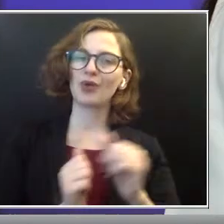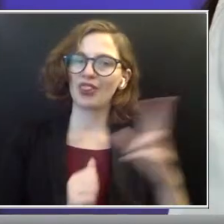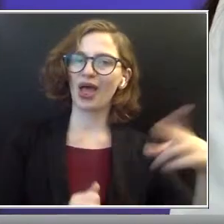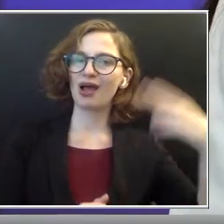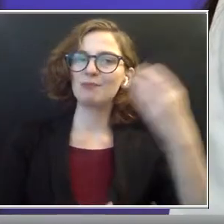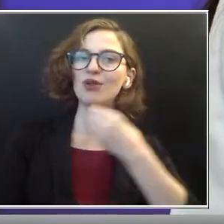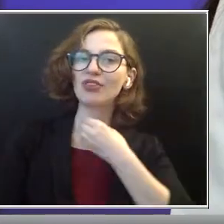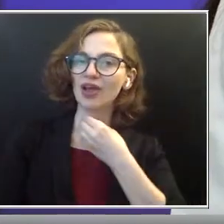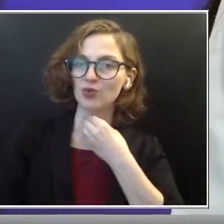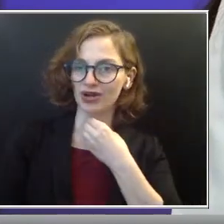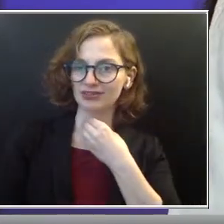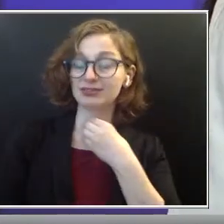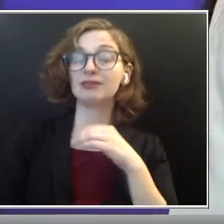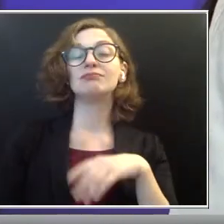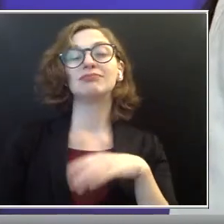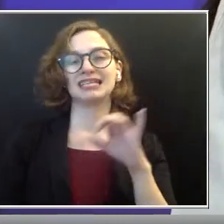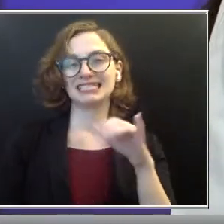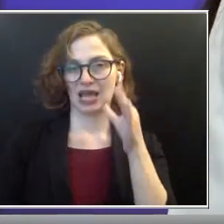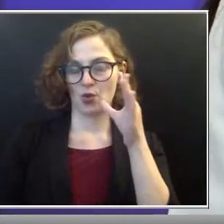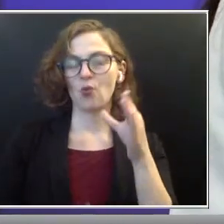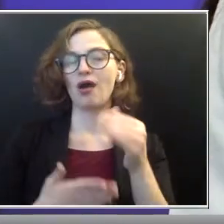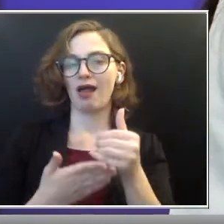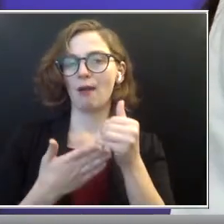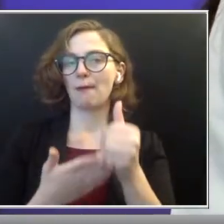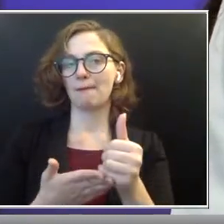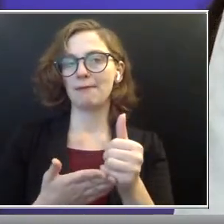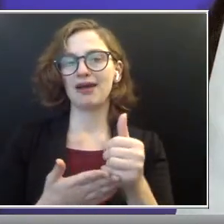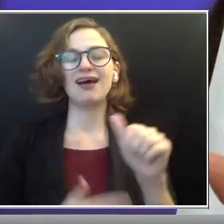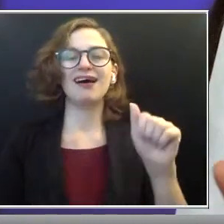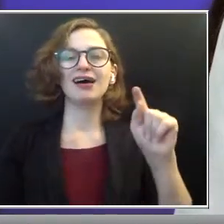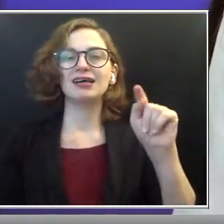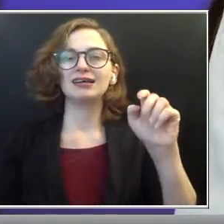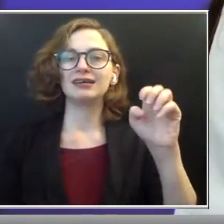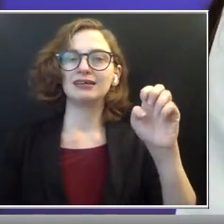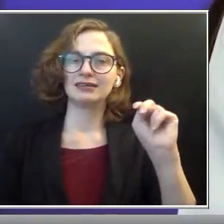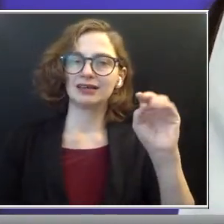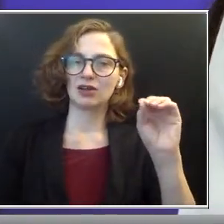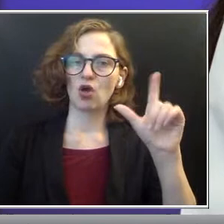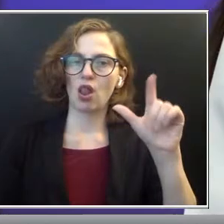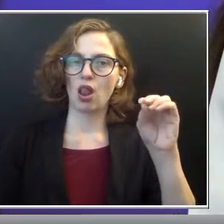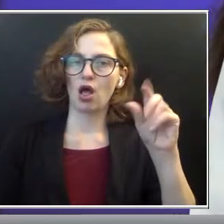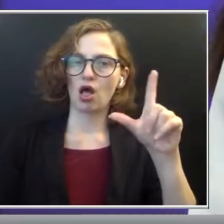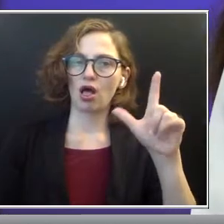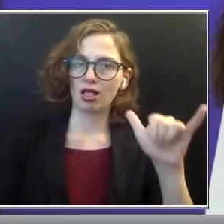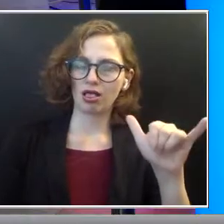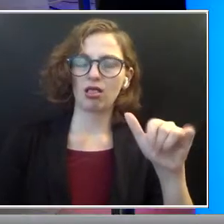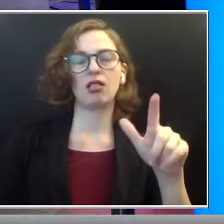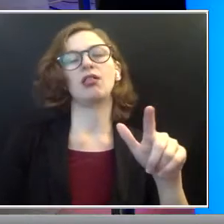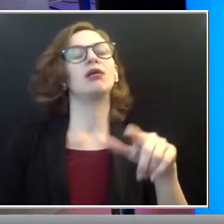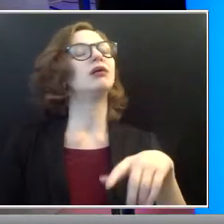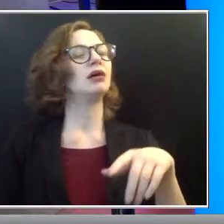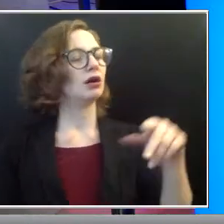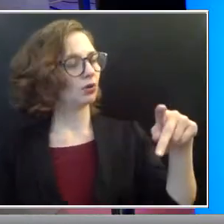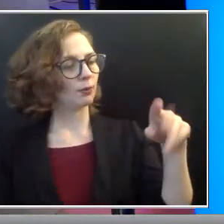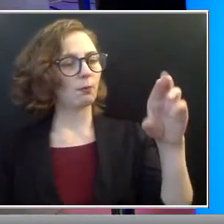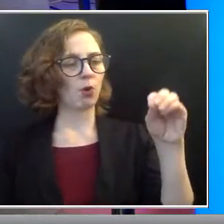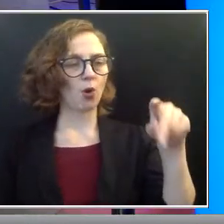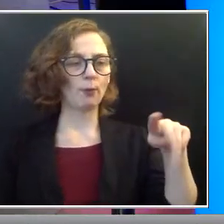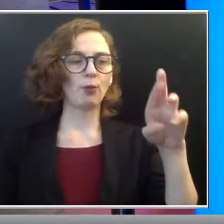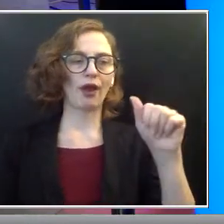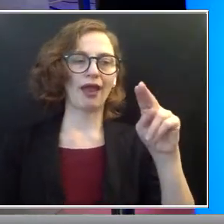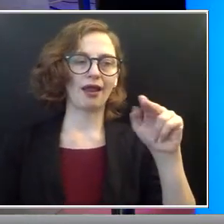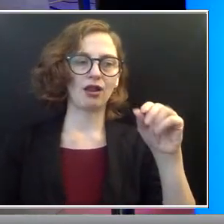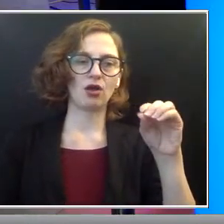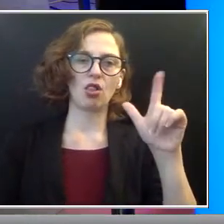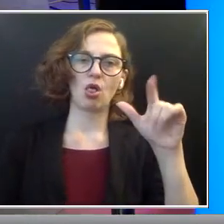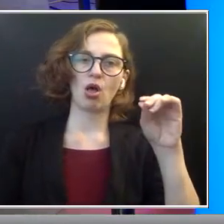symptoms. A common one that we use is atenolol, or propranolol is another one that we use. That was the one that I almost took, and then it went